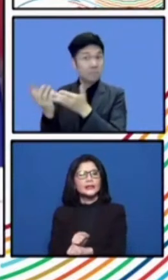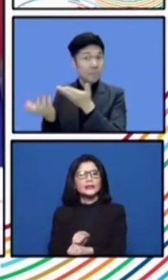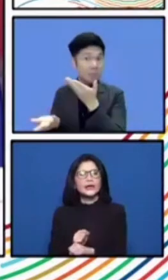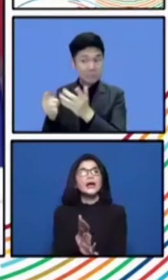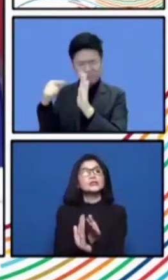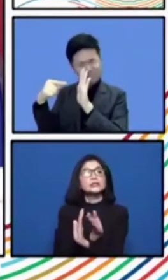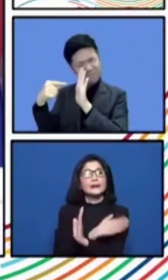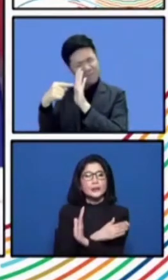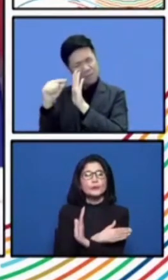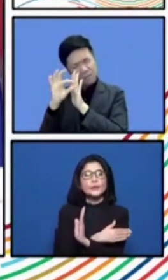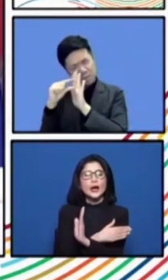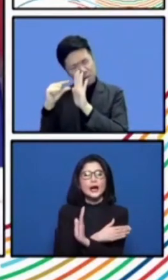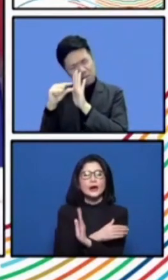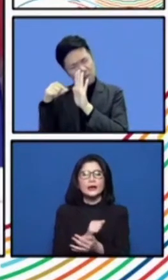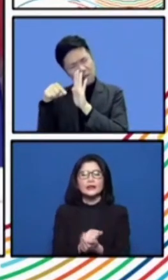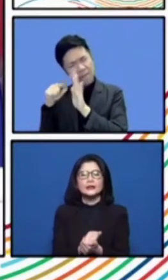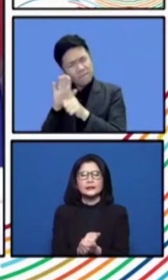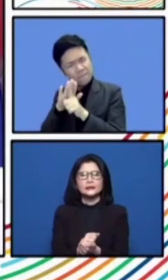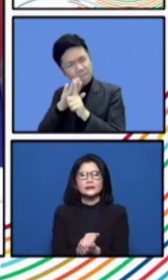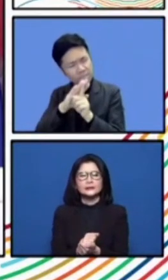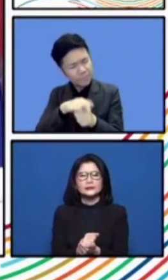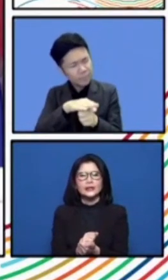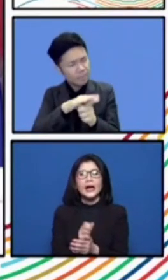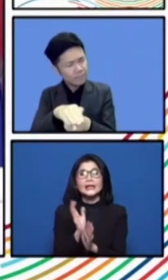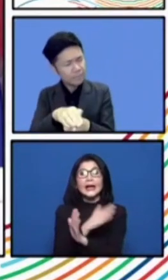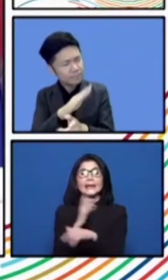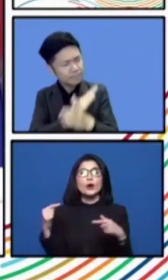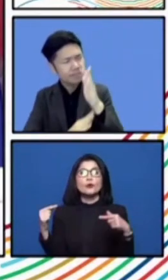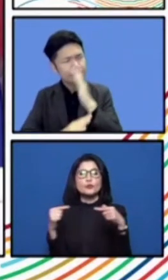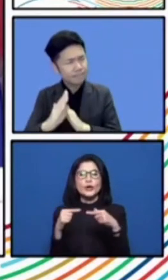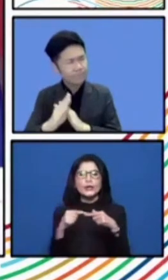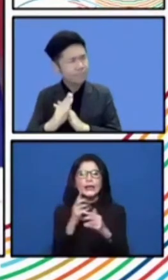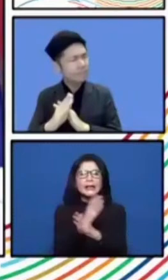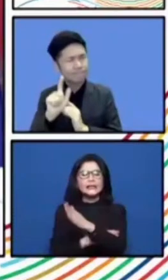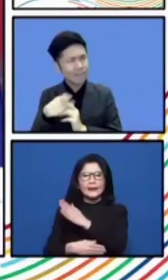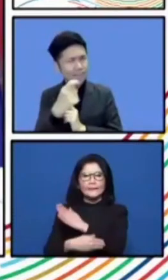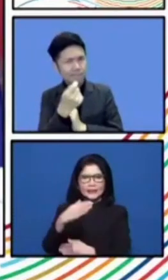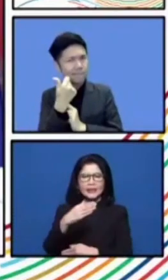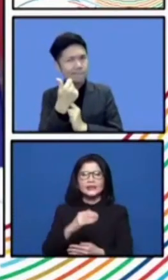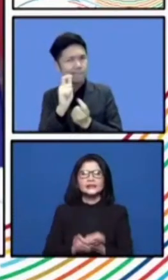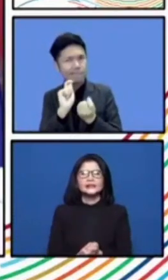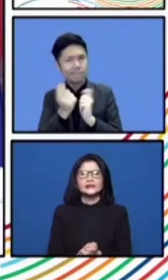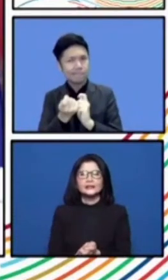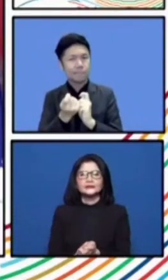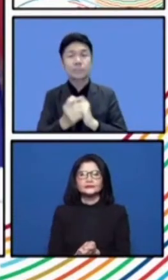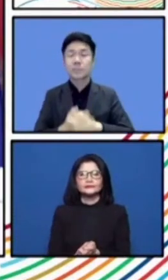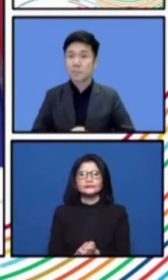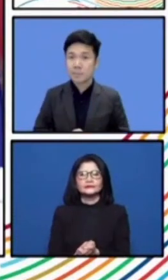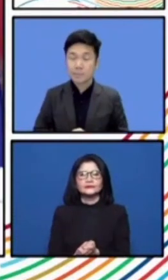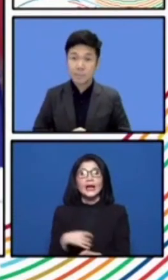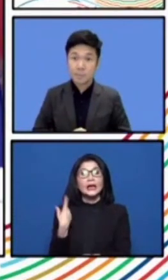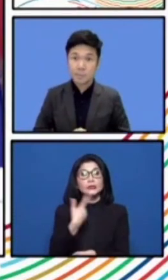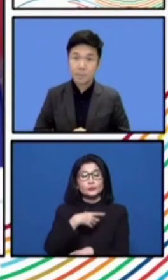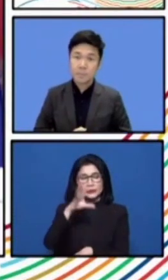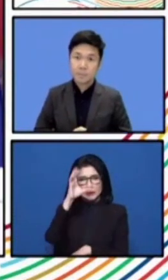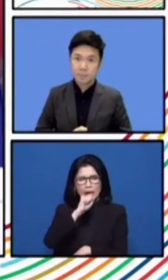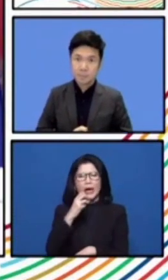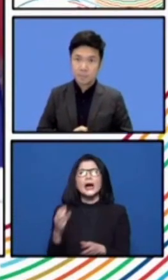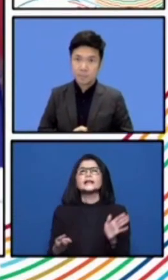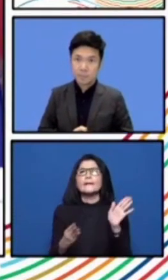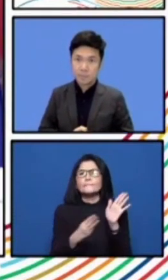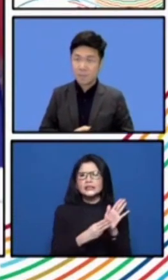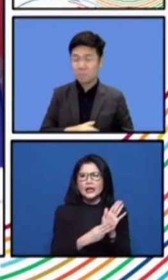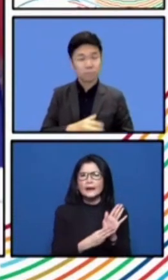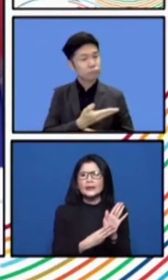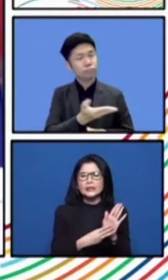disability since we know that um a lot of emerging issues in many countries around